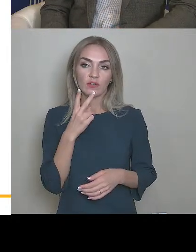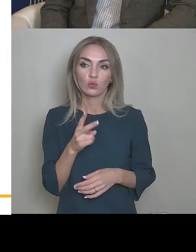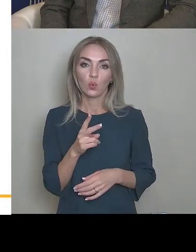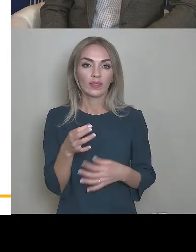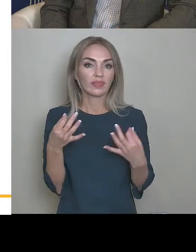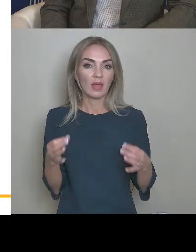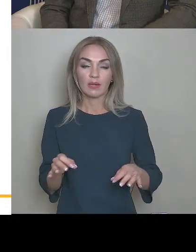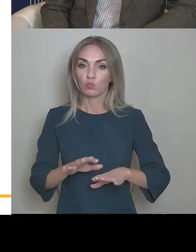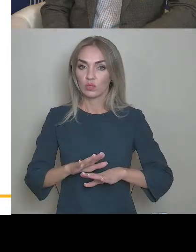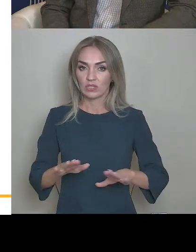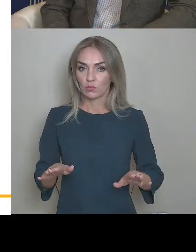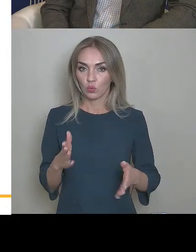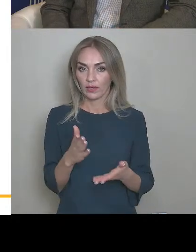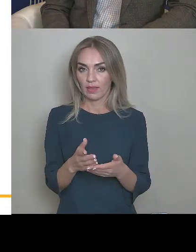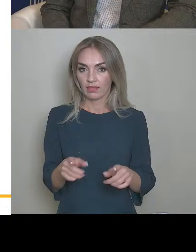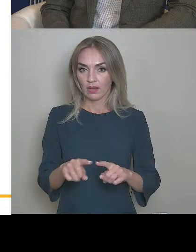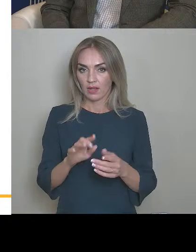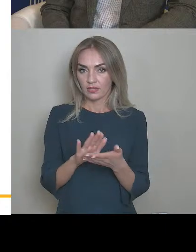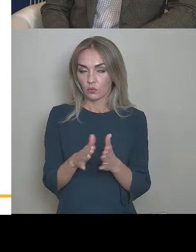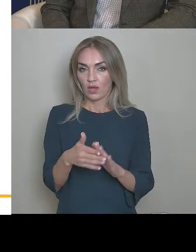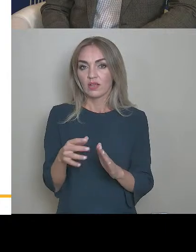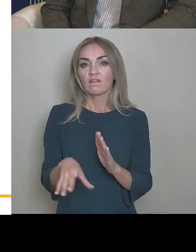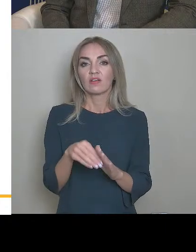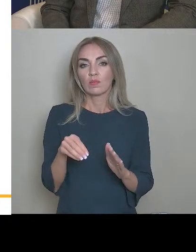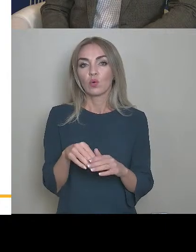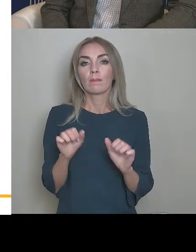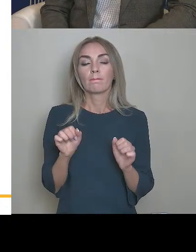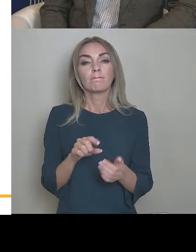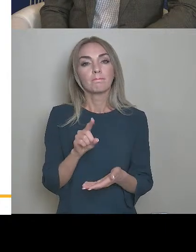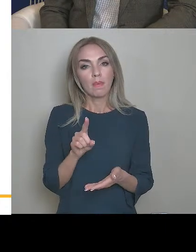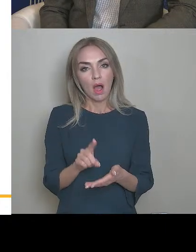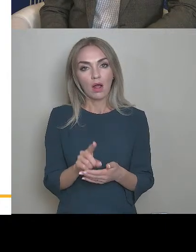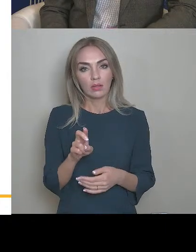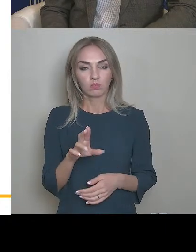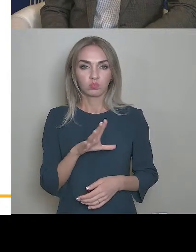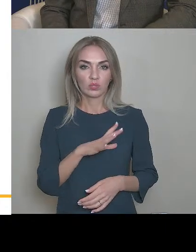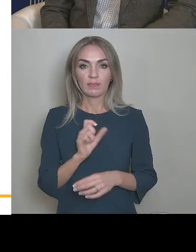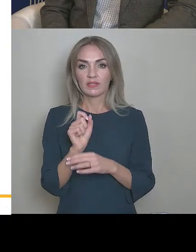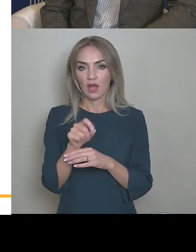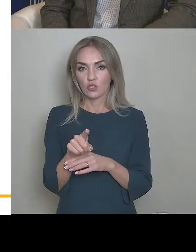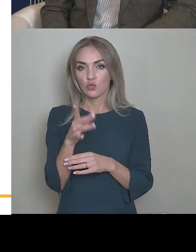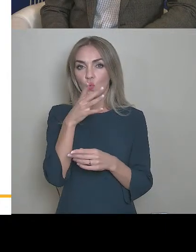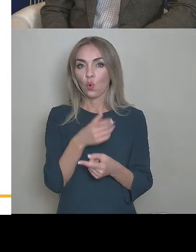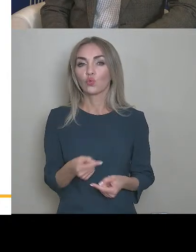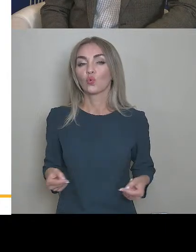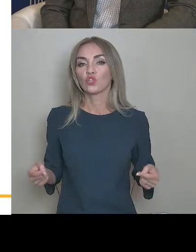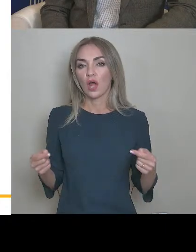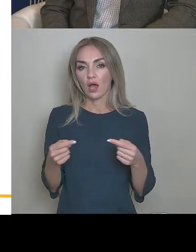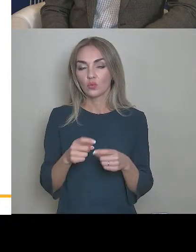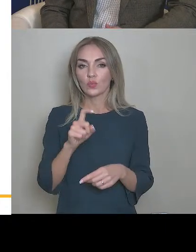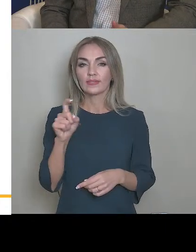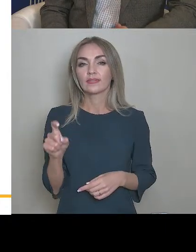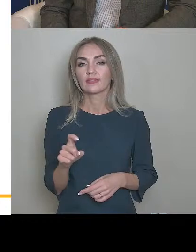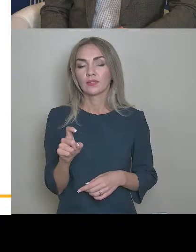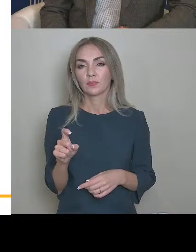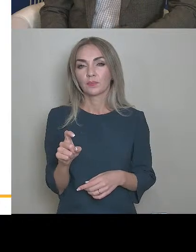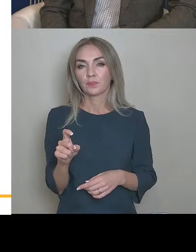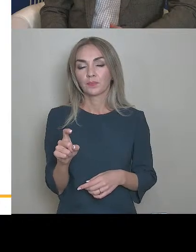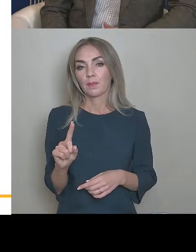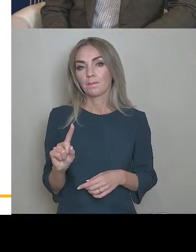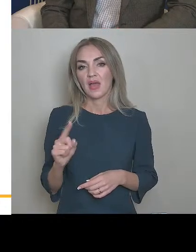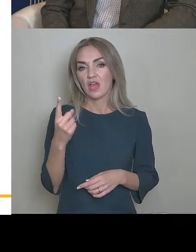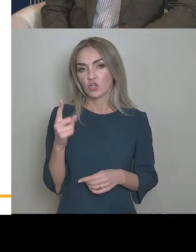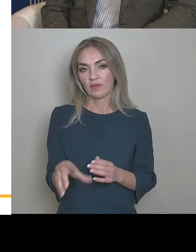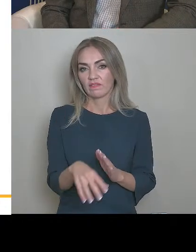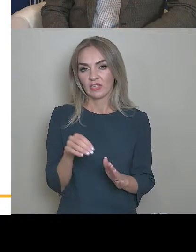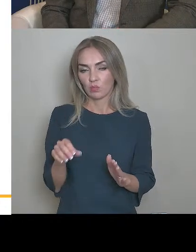law, it is absolutely impossible and unacceptable, and the elections to the Rayon Council